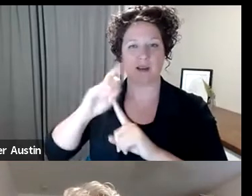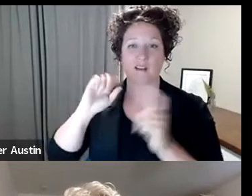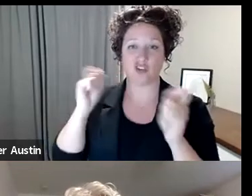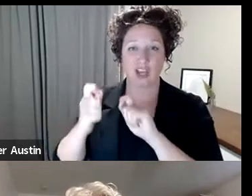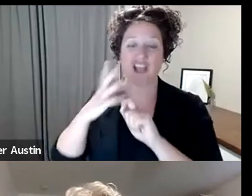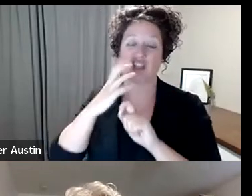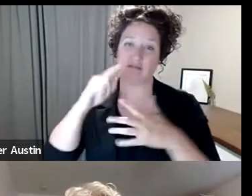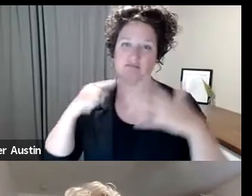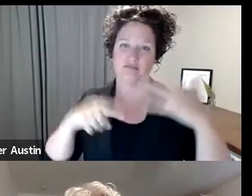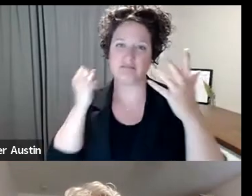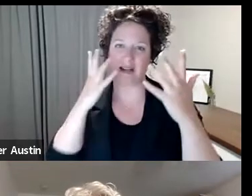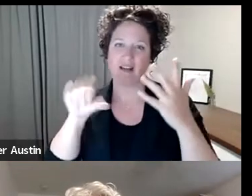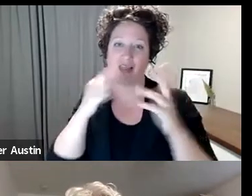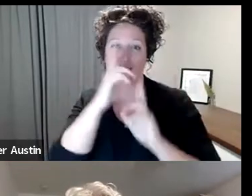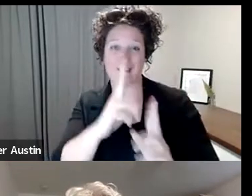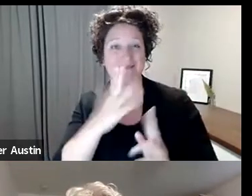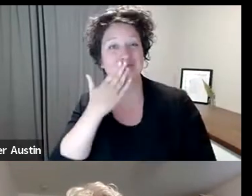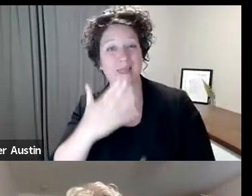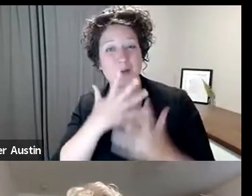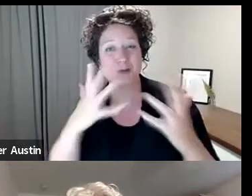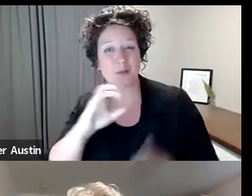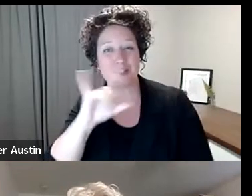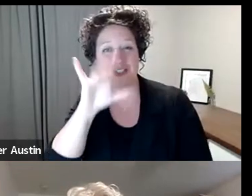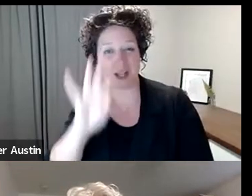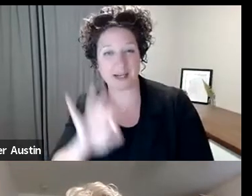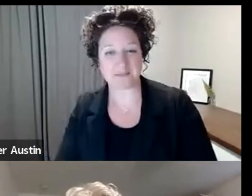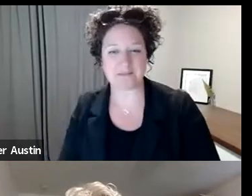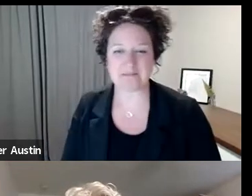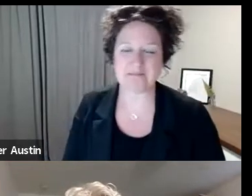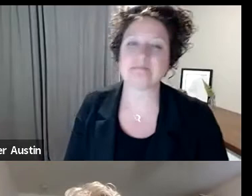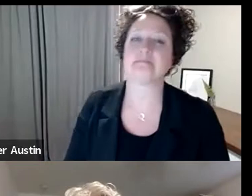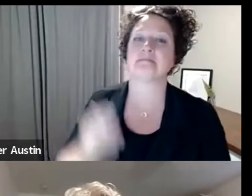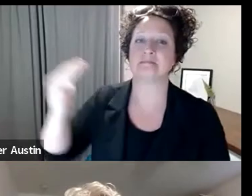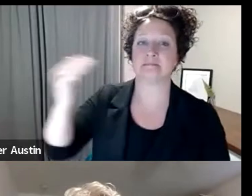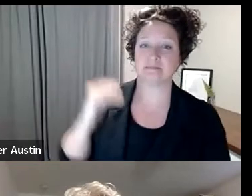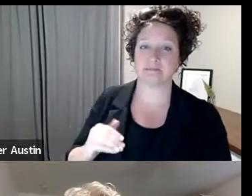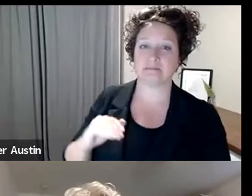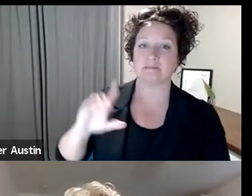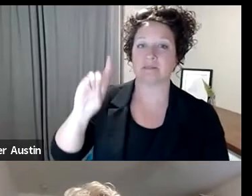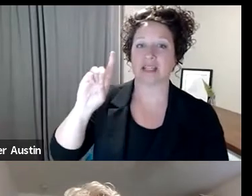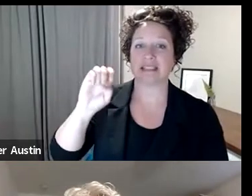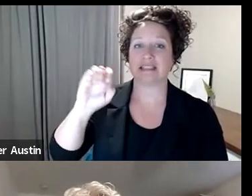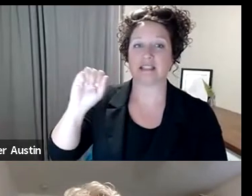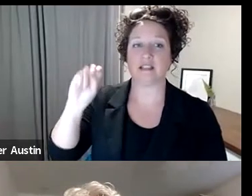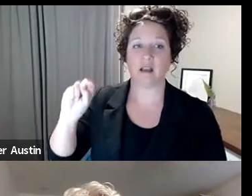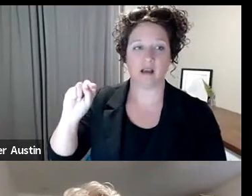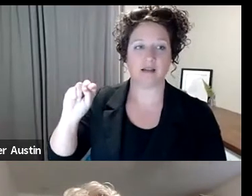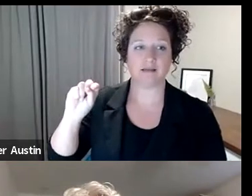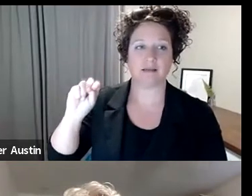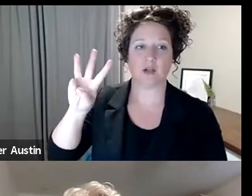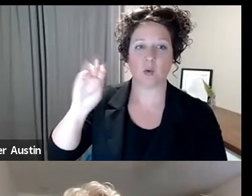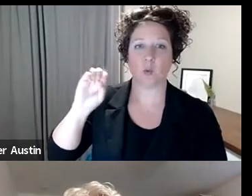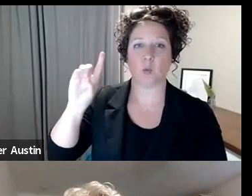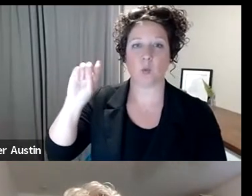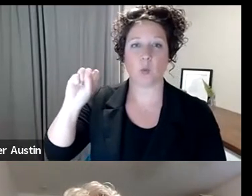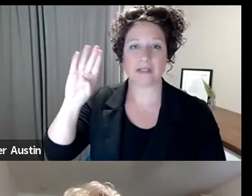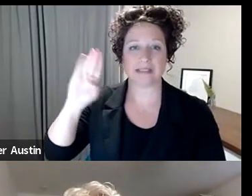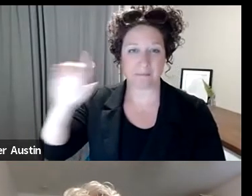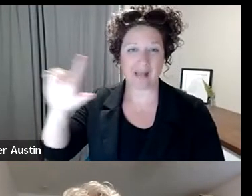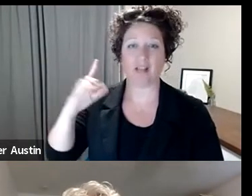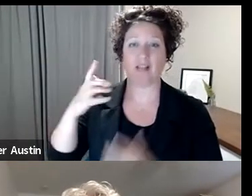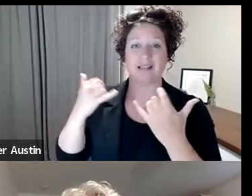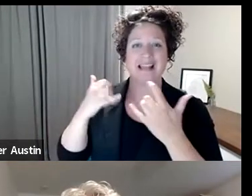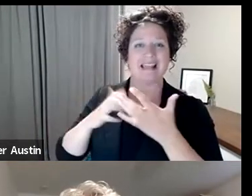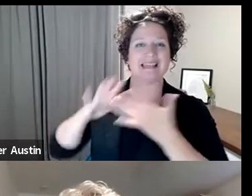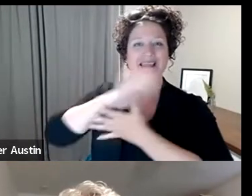among other honors. Thank you so much, Jenny. Next, we have Dion Woods-Bell, currently the Senior Advisor